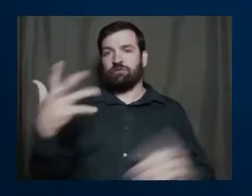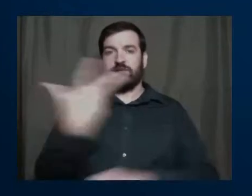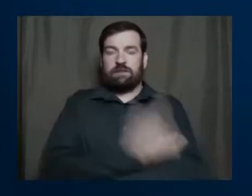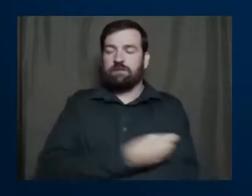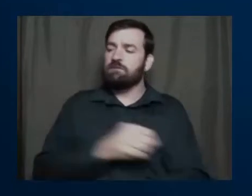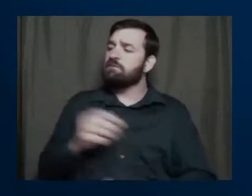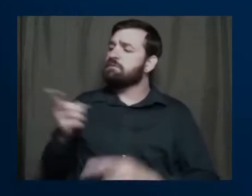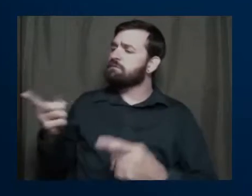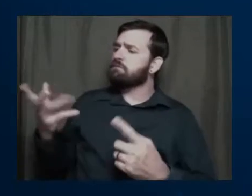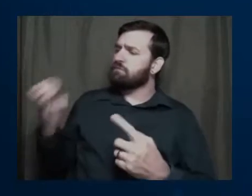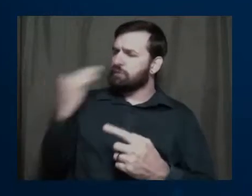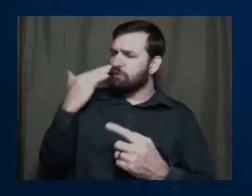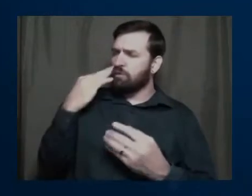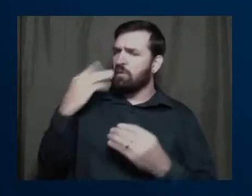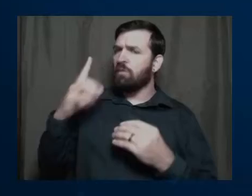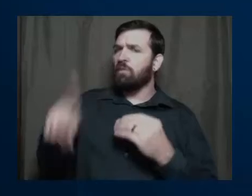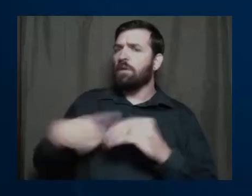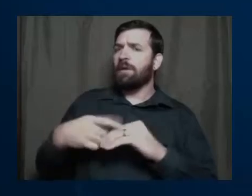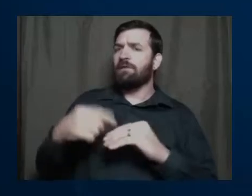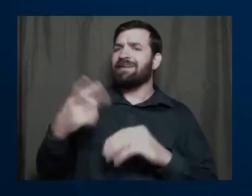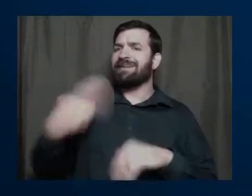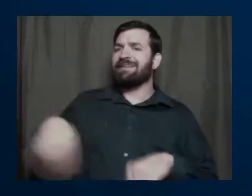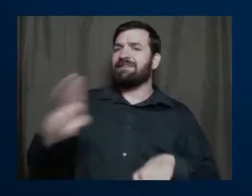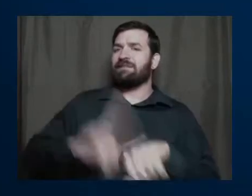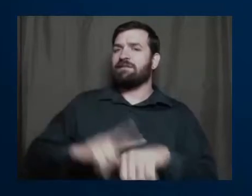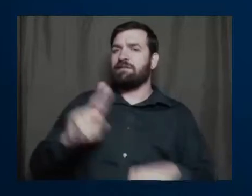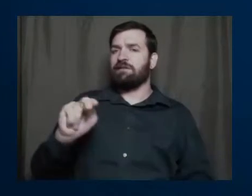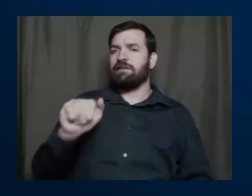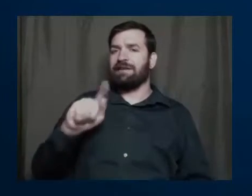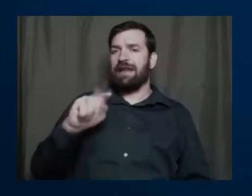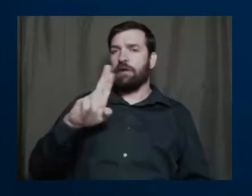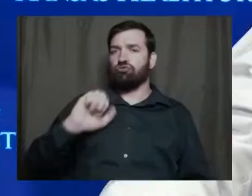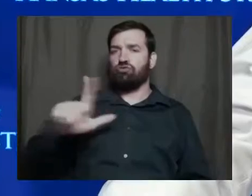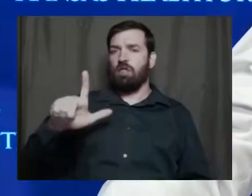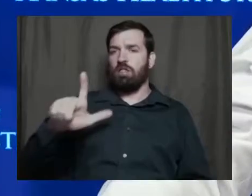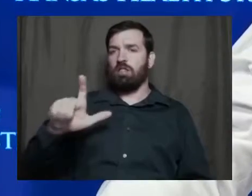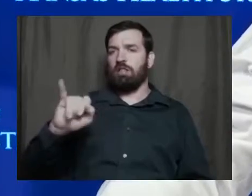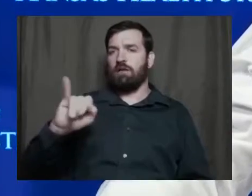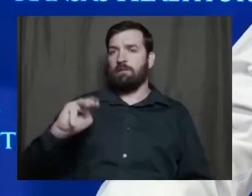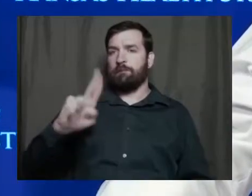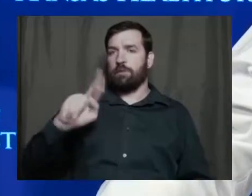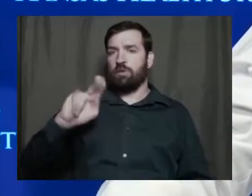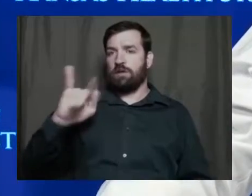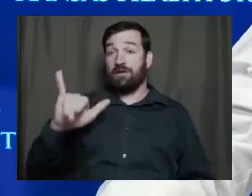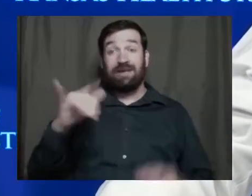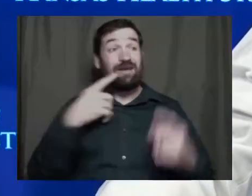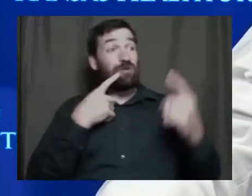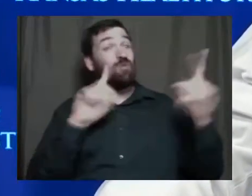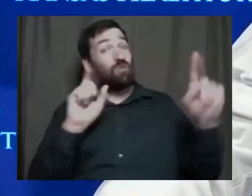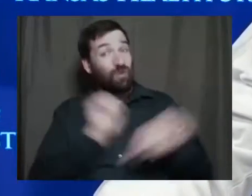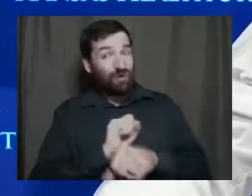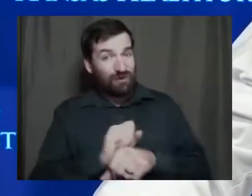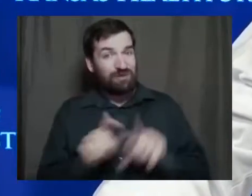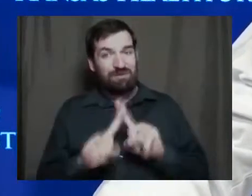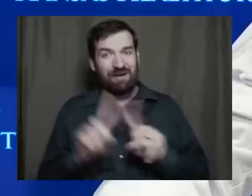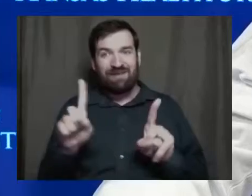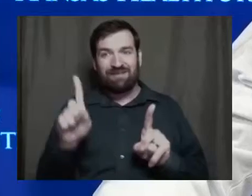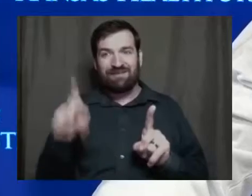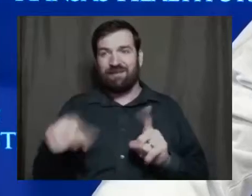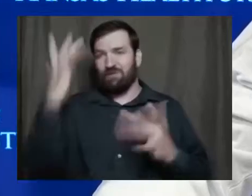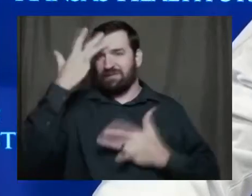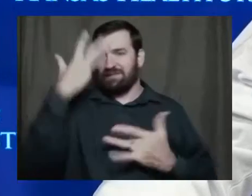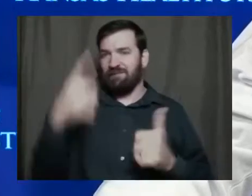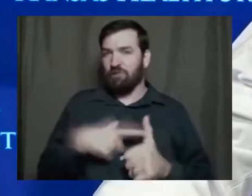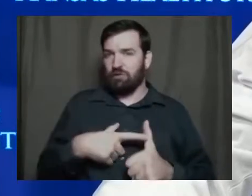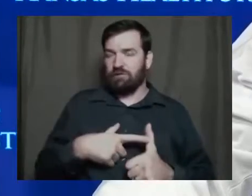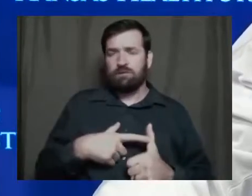natural immunity? Well, yeah, you see, natural immunity works, except the problem is you got to get sick first. Yeah. And that's not the outcome you